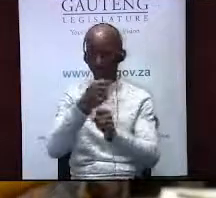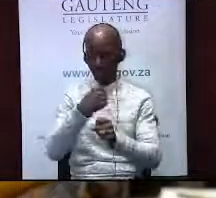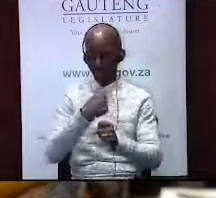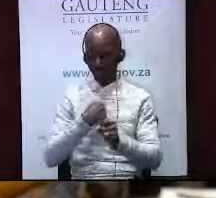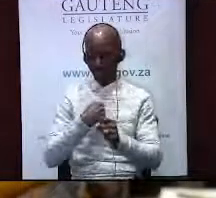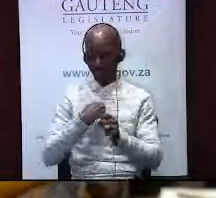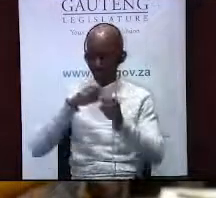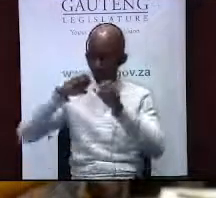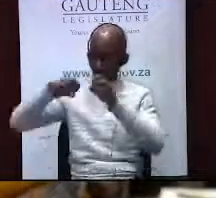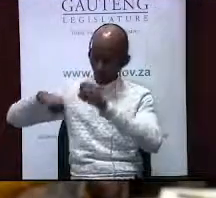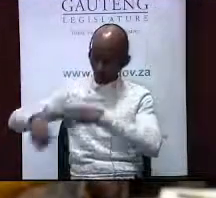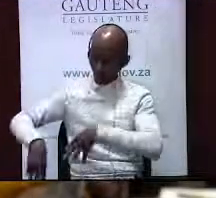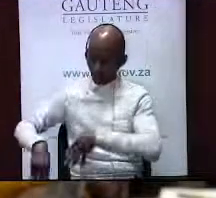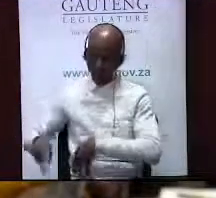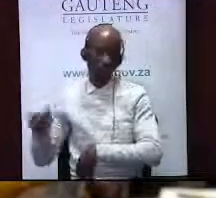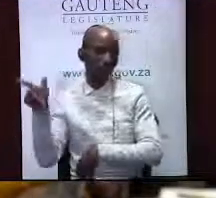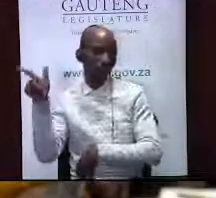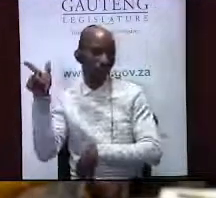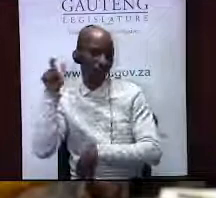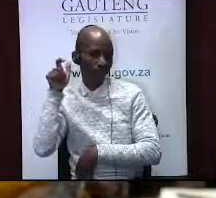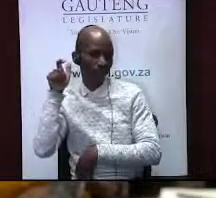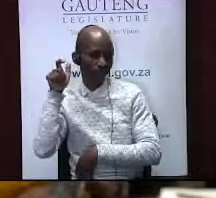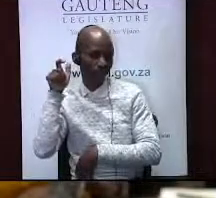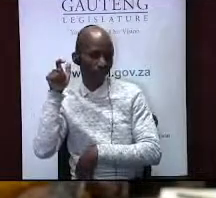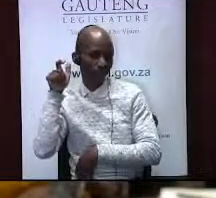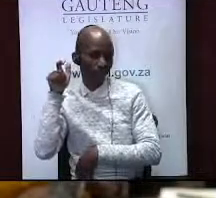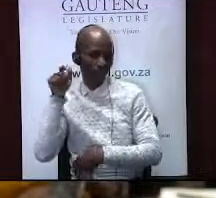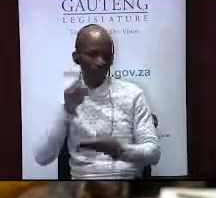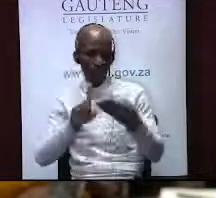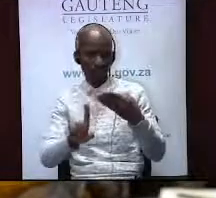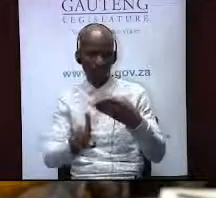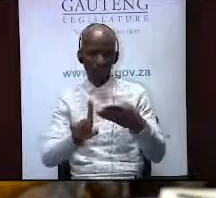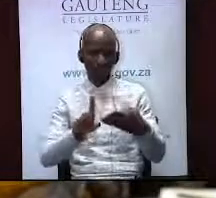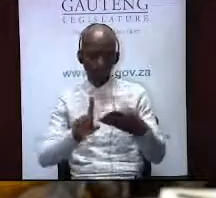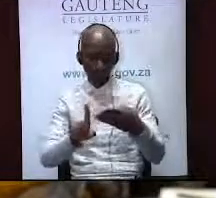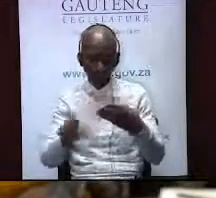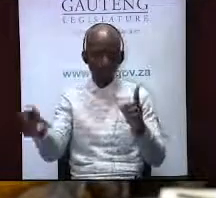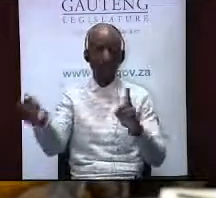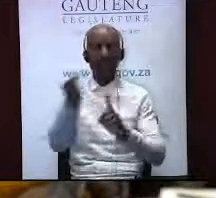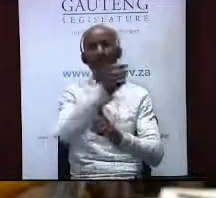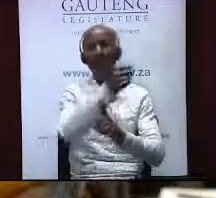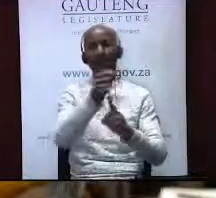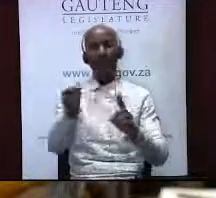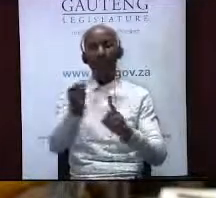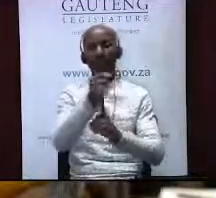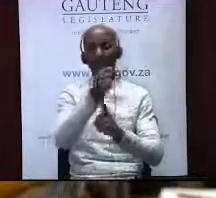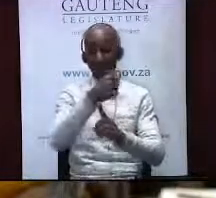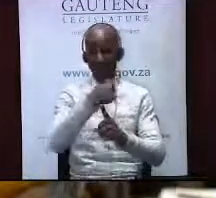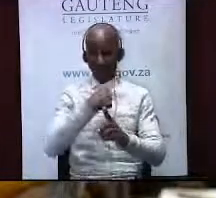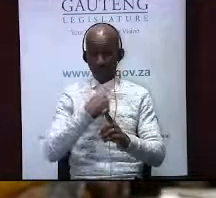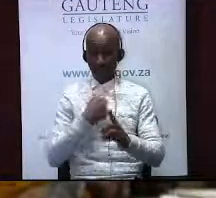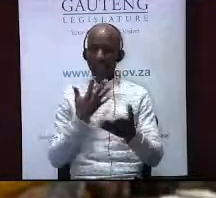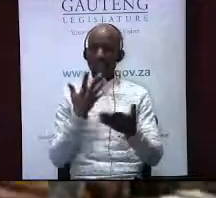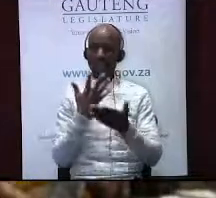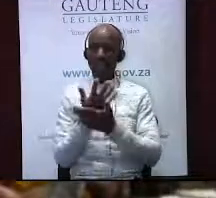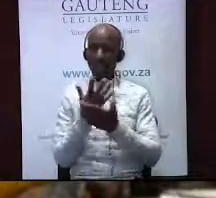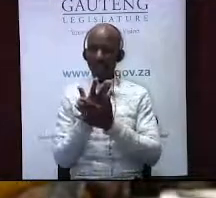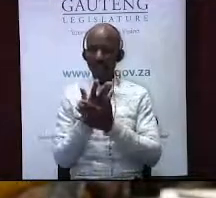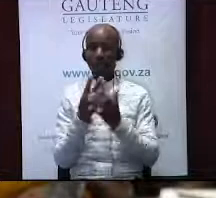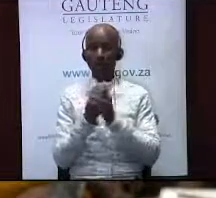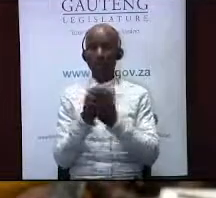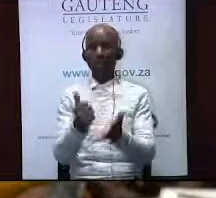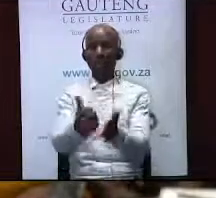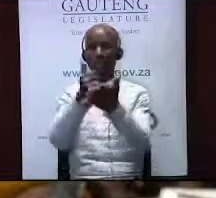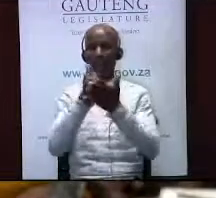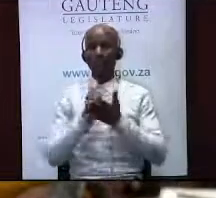to lose my hearing. And in and through my abuse, I was able, by the grace of